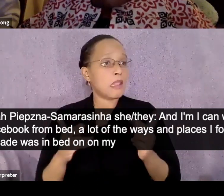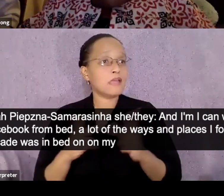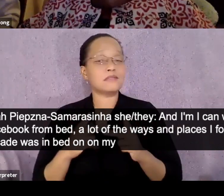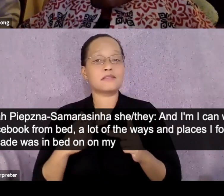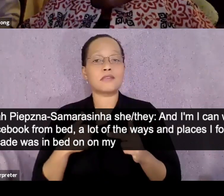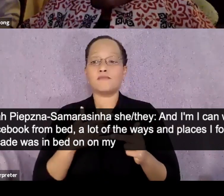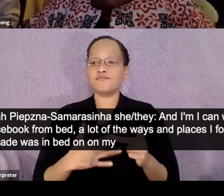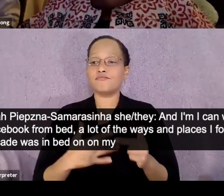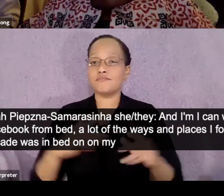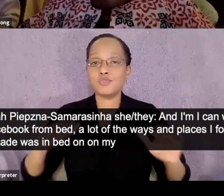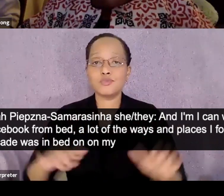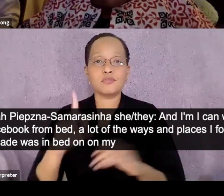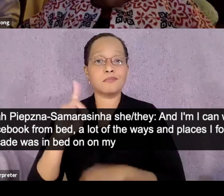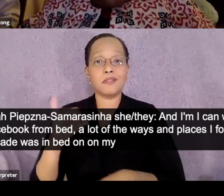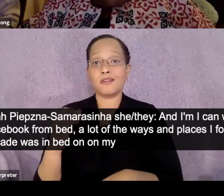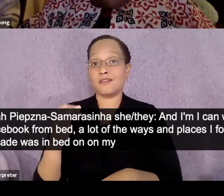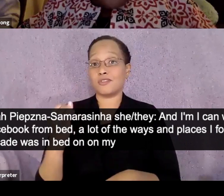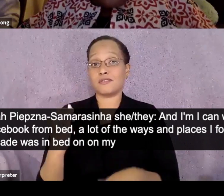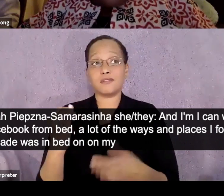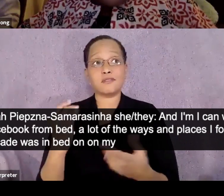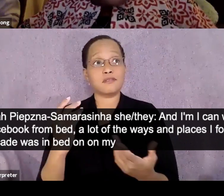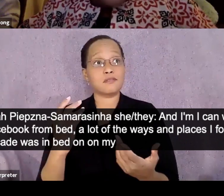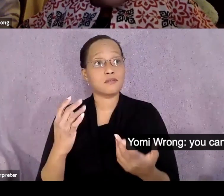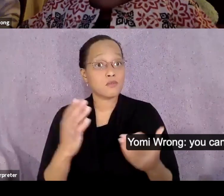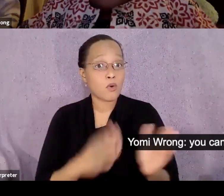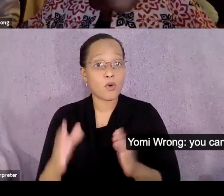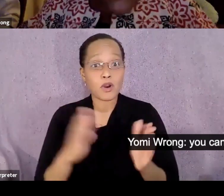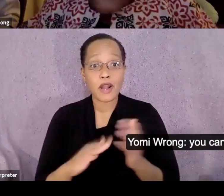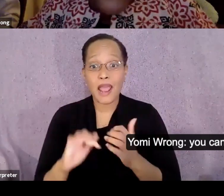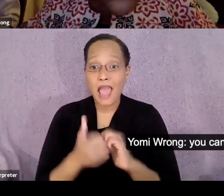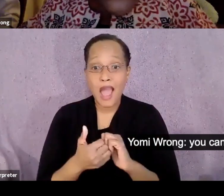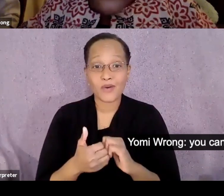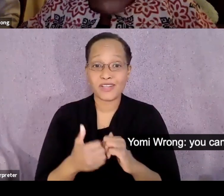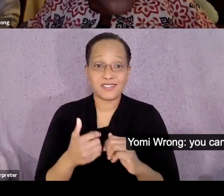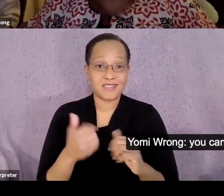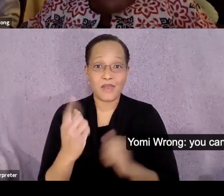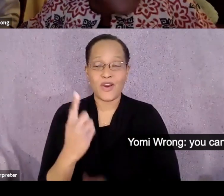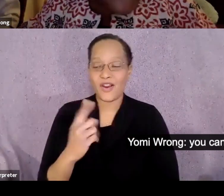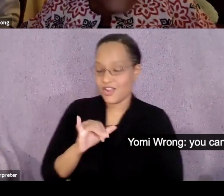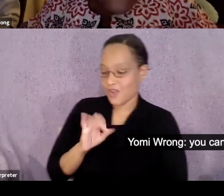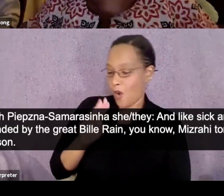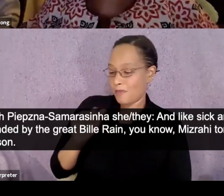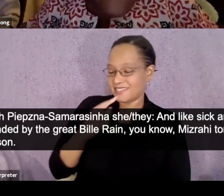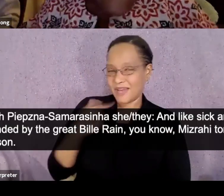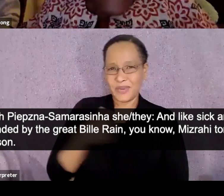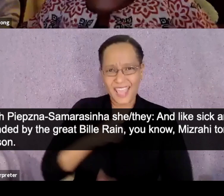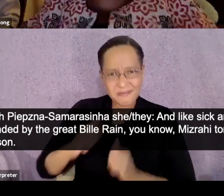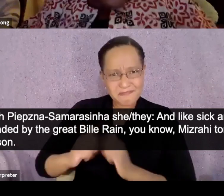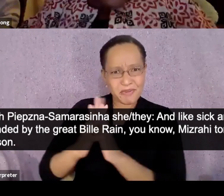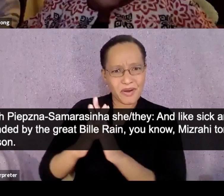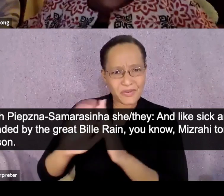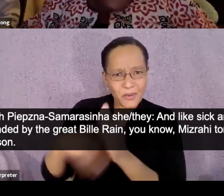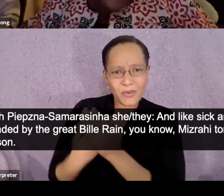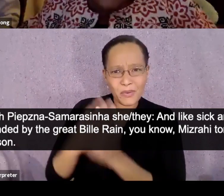organizing in the past decade was in bed, on online We spaces. can build whole worlds in our Right. Well, heads. and like Sick and